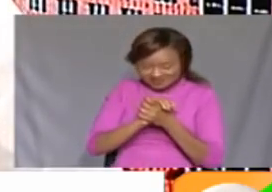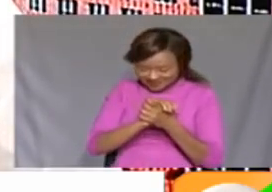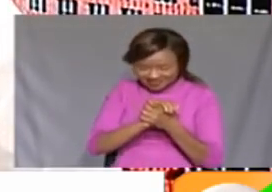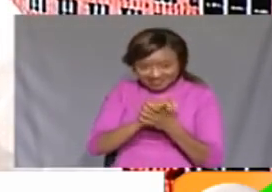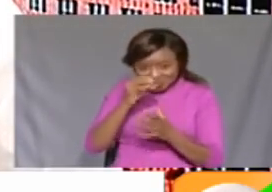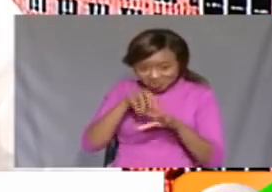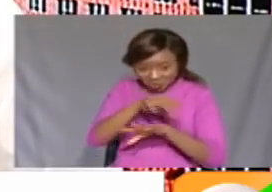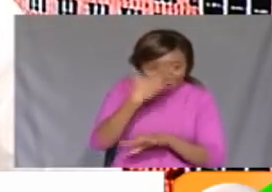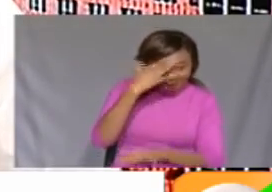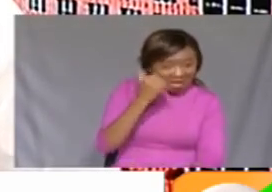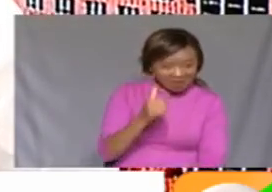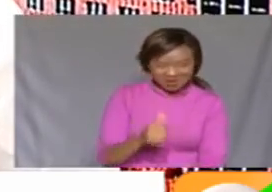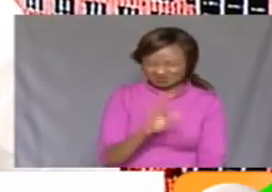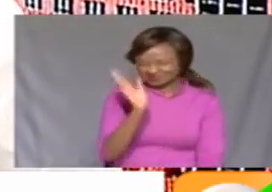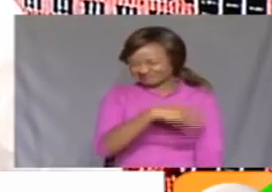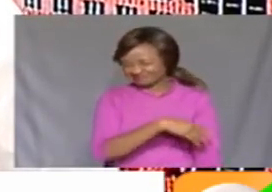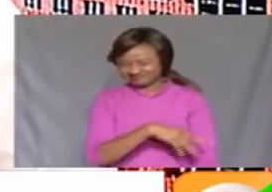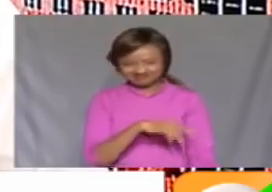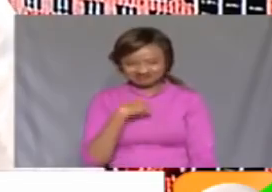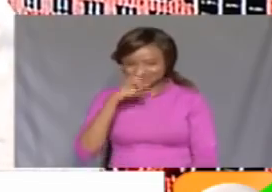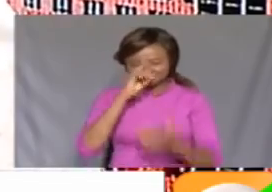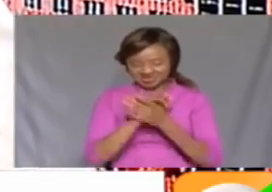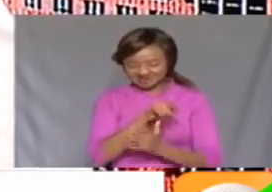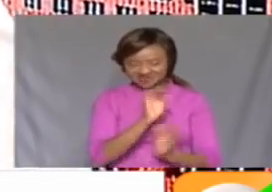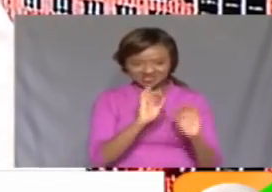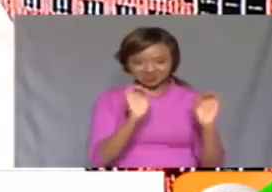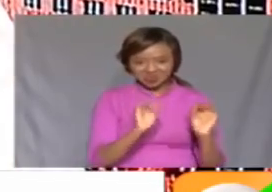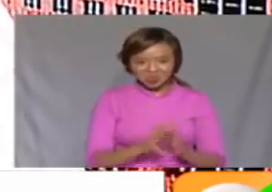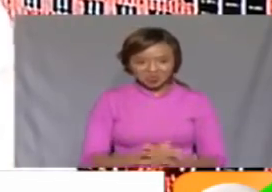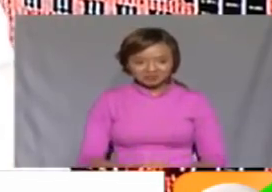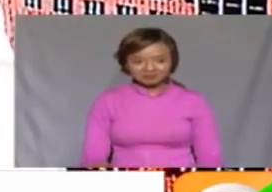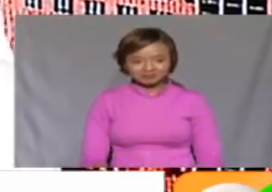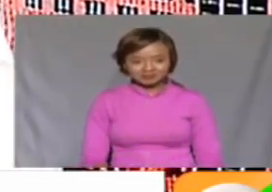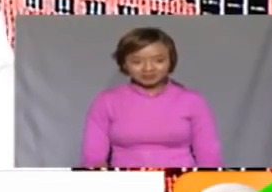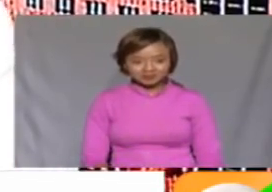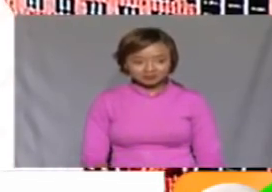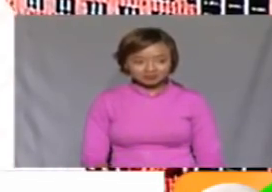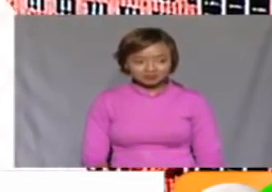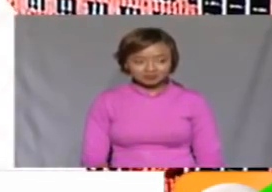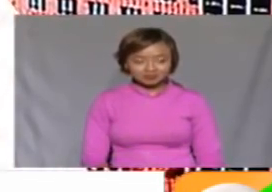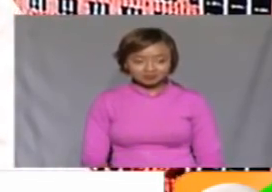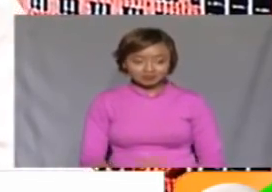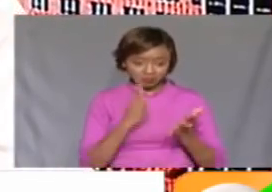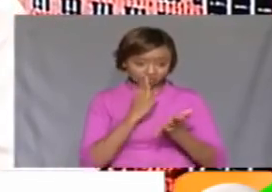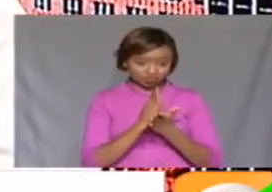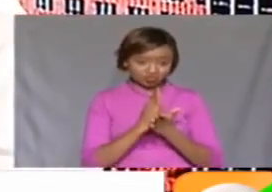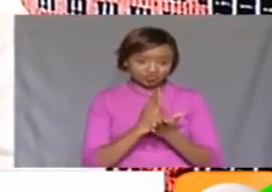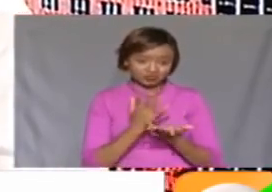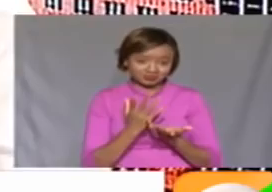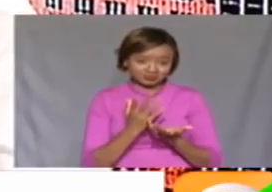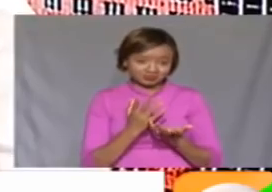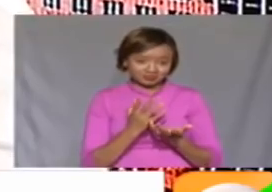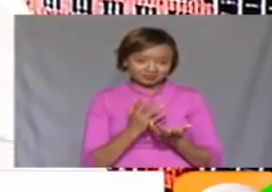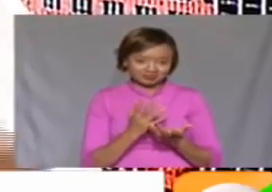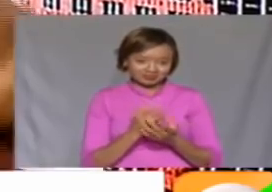Mike Sonko did not understand what he was doing. Even as I really try not to accuse him of reading